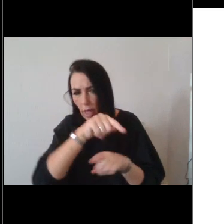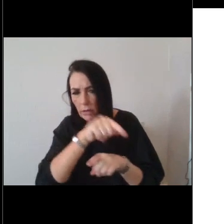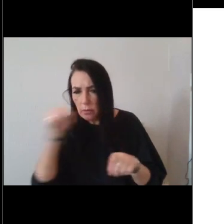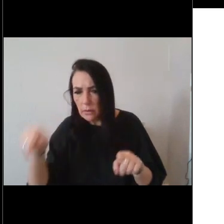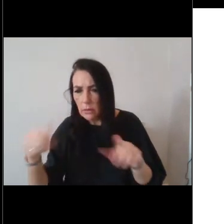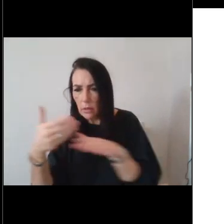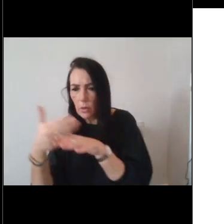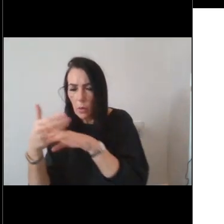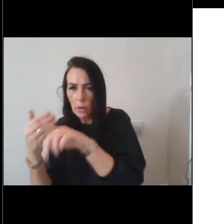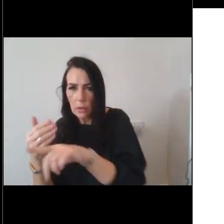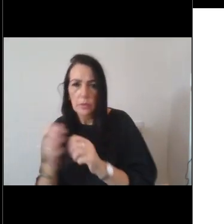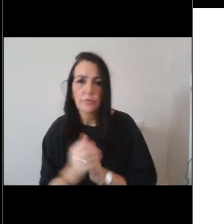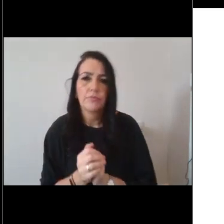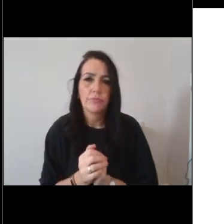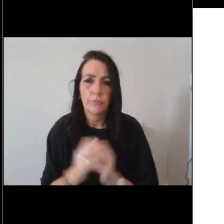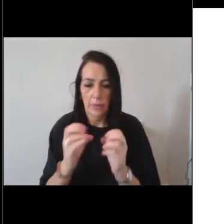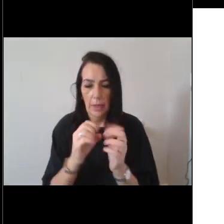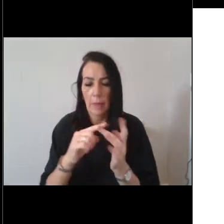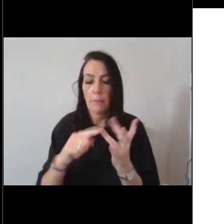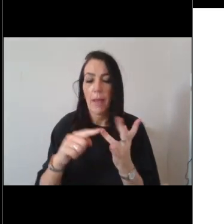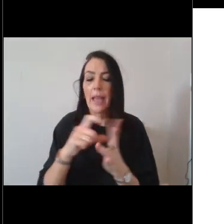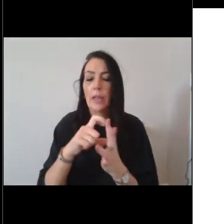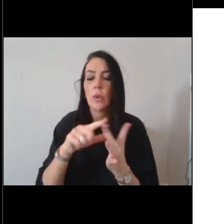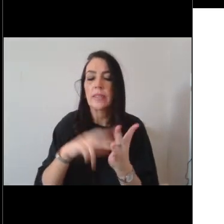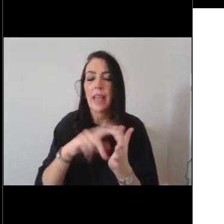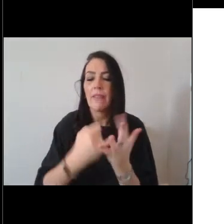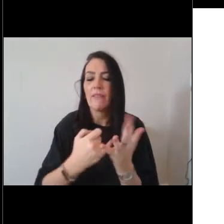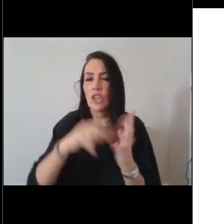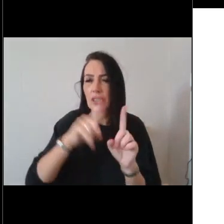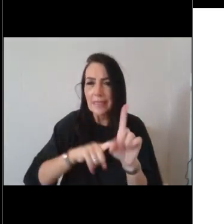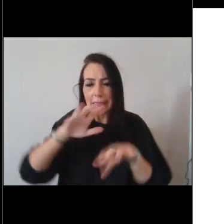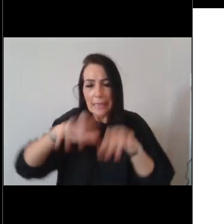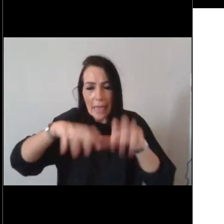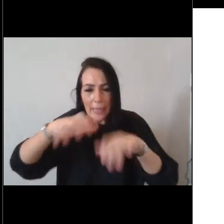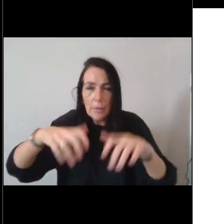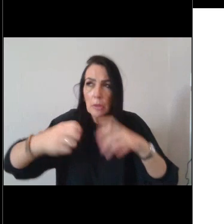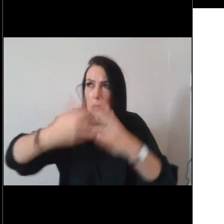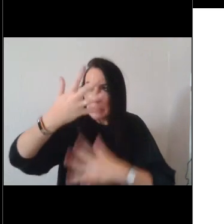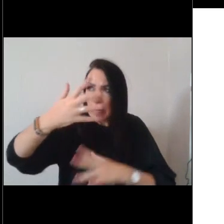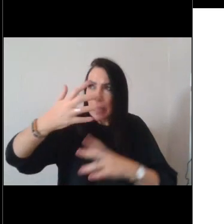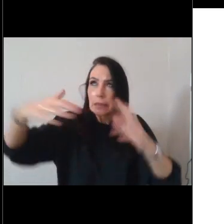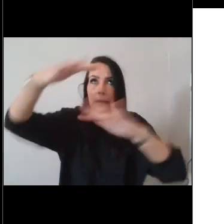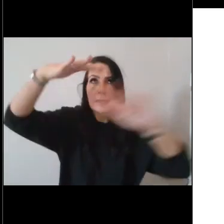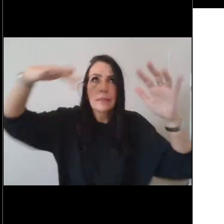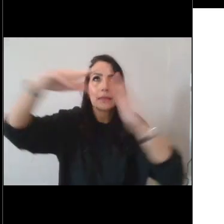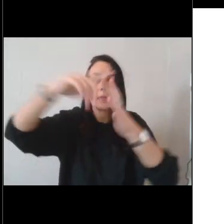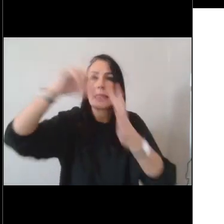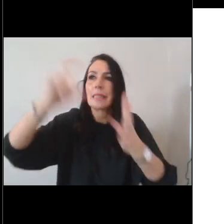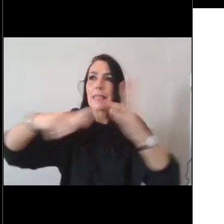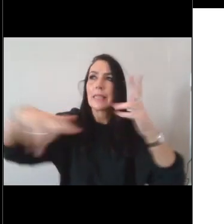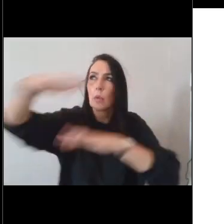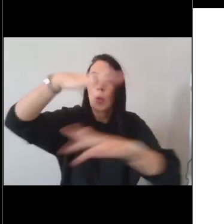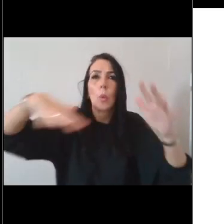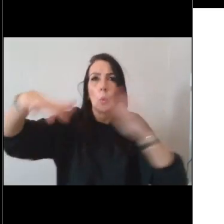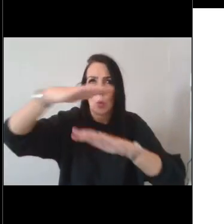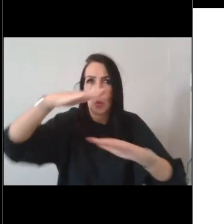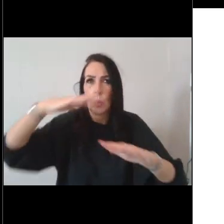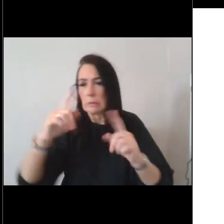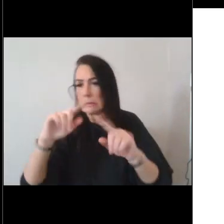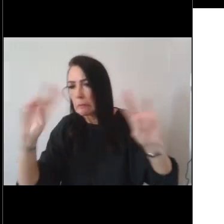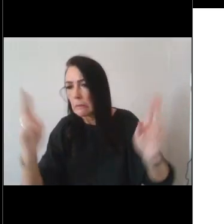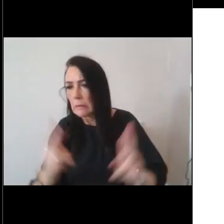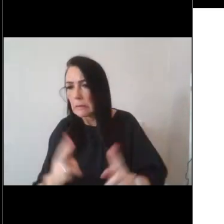Biodiversity loss, so that's the loss of the variety of species and complex ecosystems that make up our natural world. This